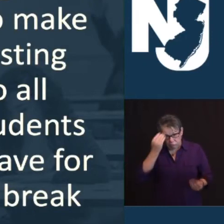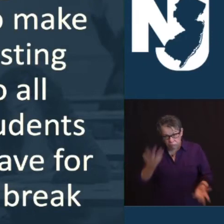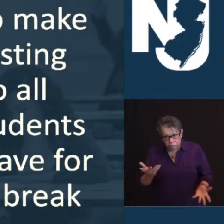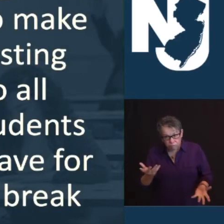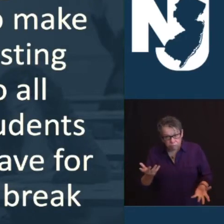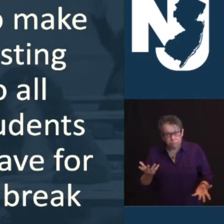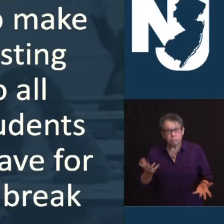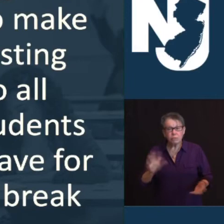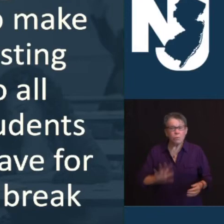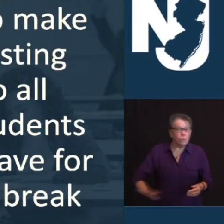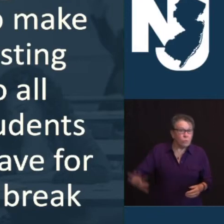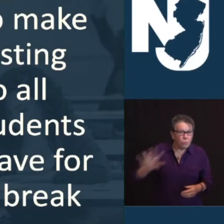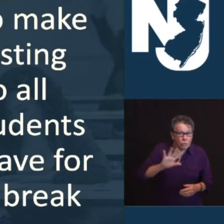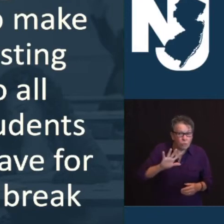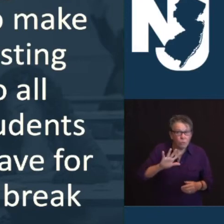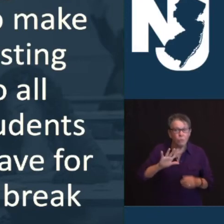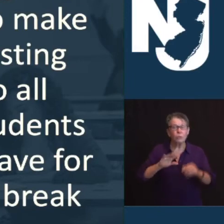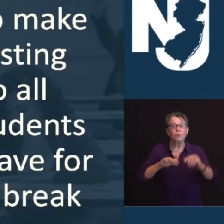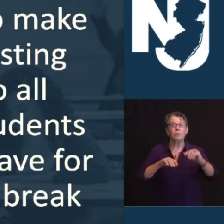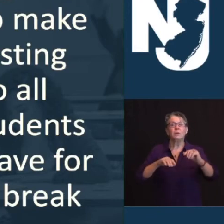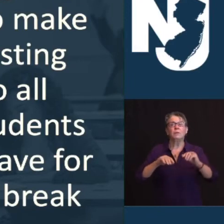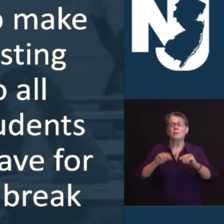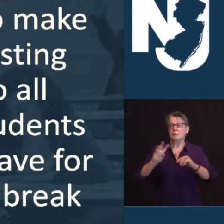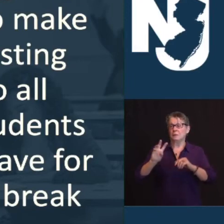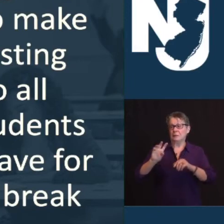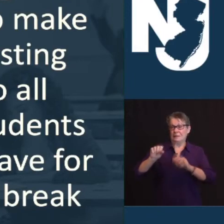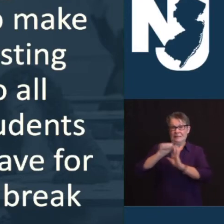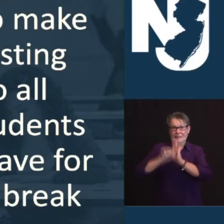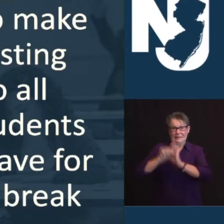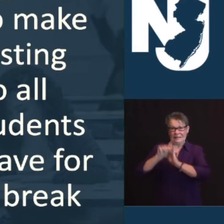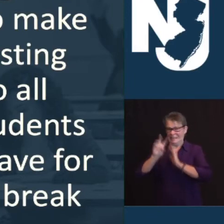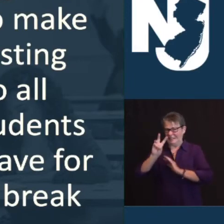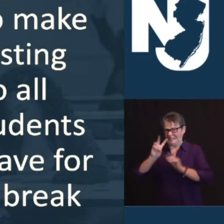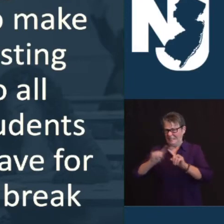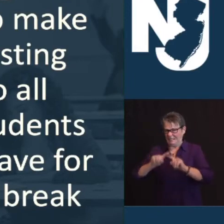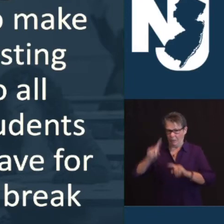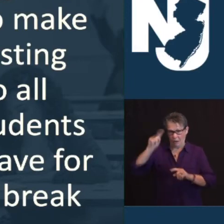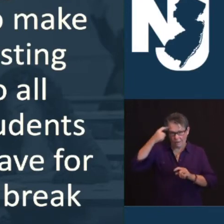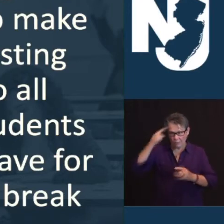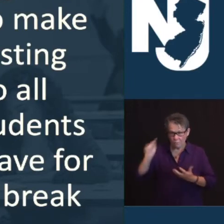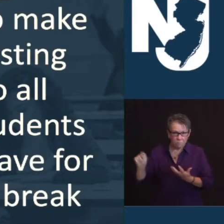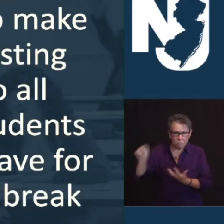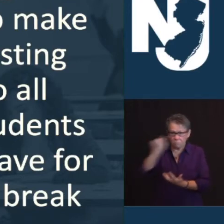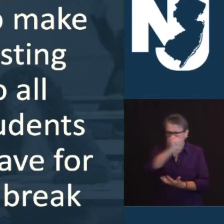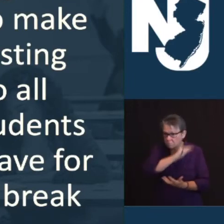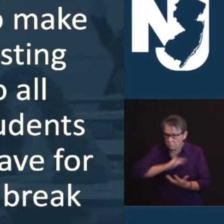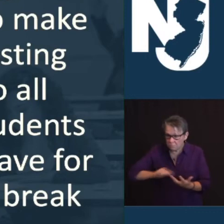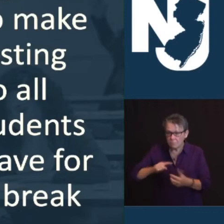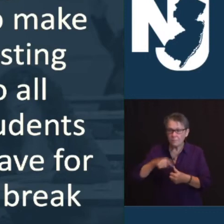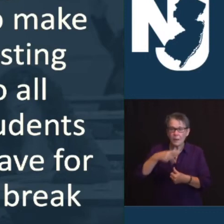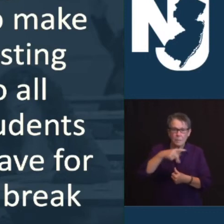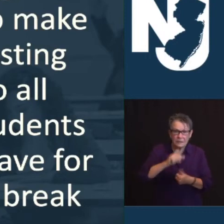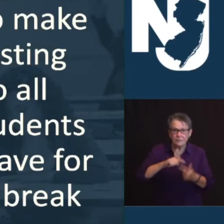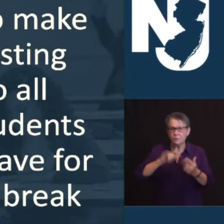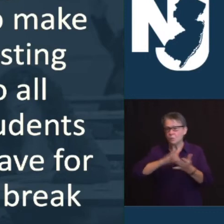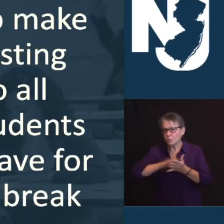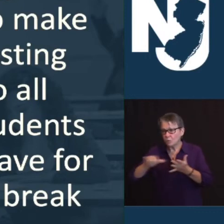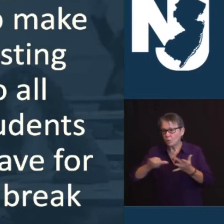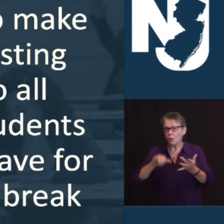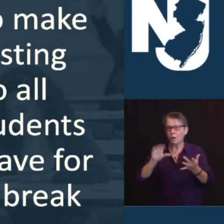Andrew Cuomo, Pennsylvania Governor Tom Wolf, Delaware Governor John Carney, Connecticut Governor Ned